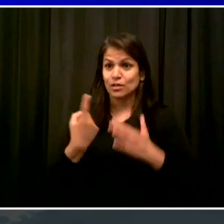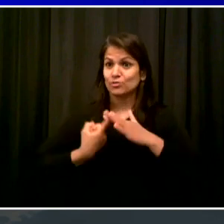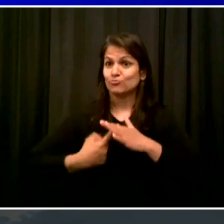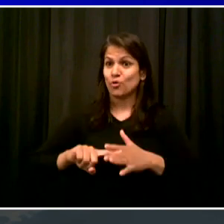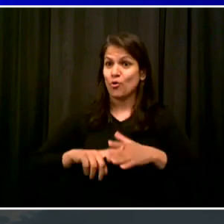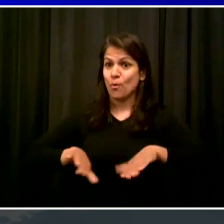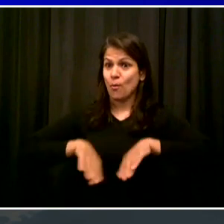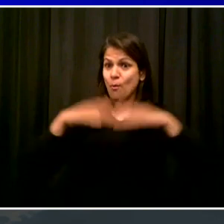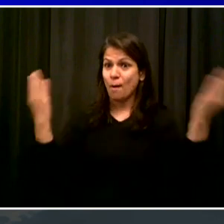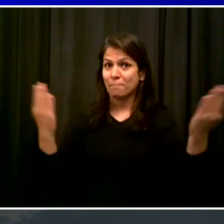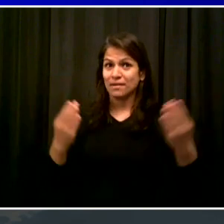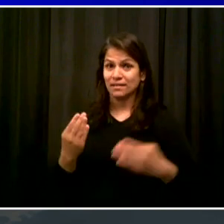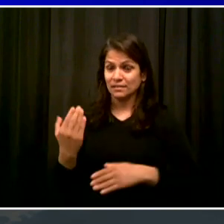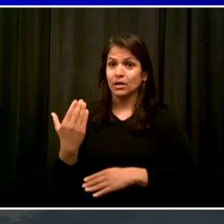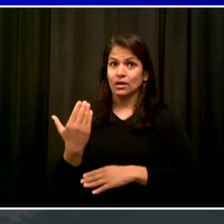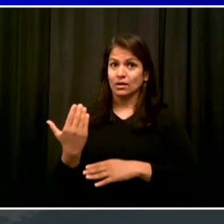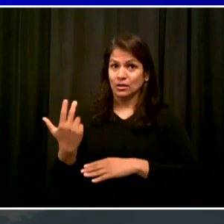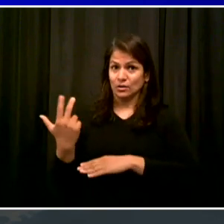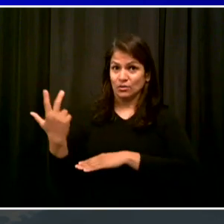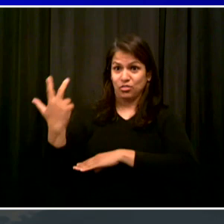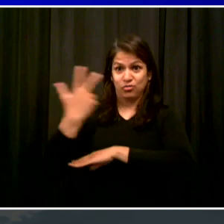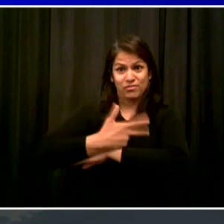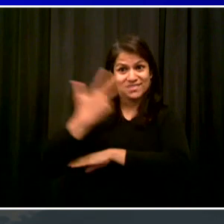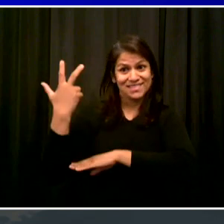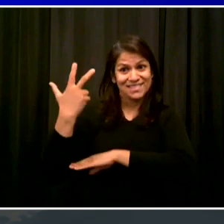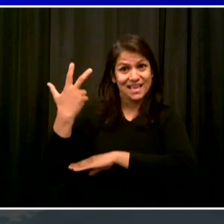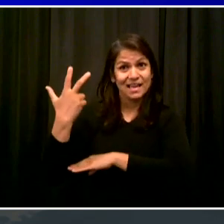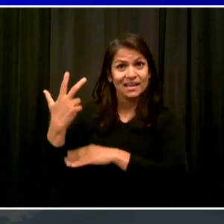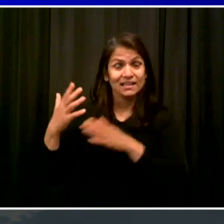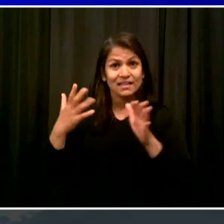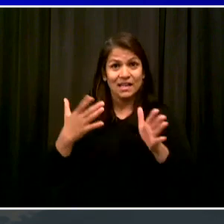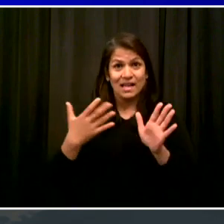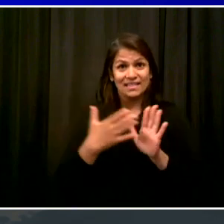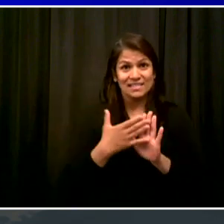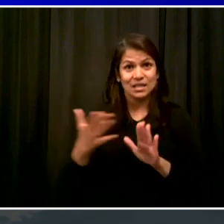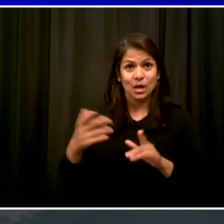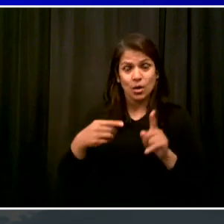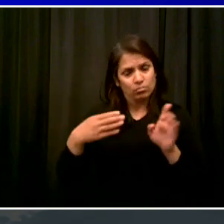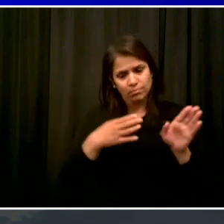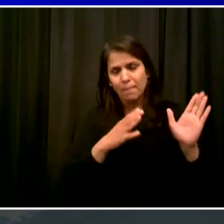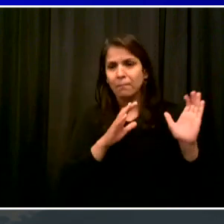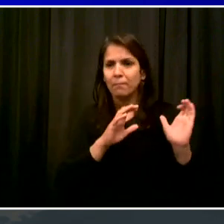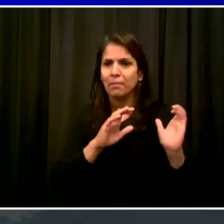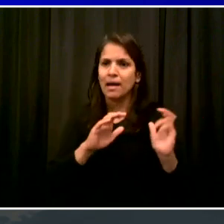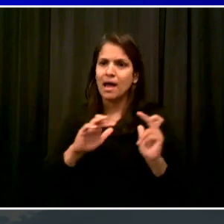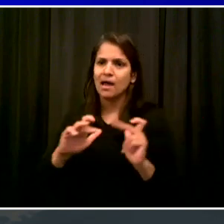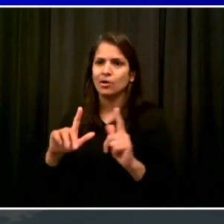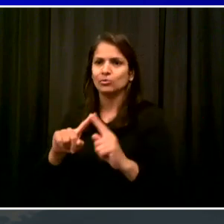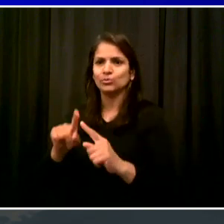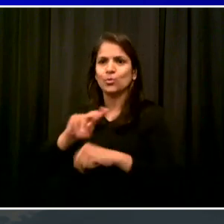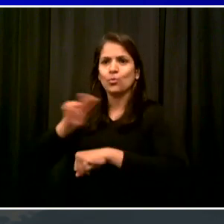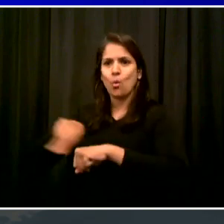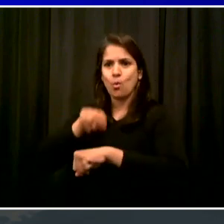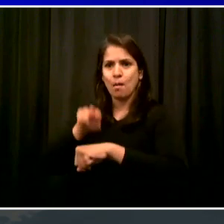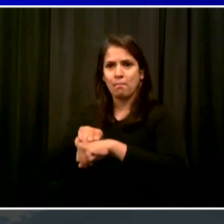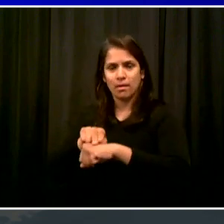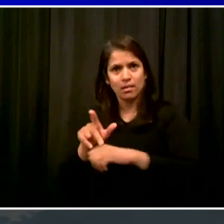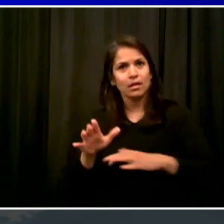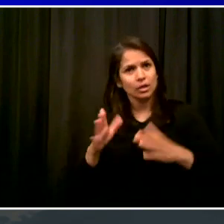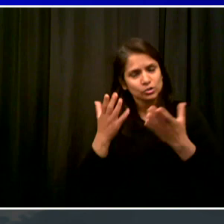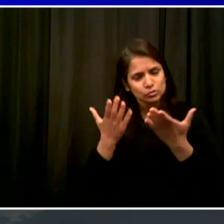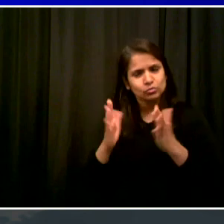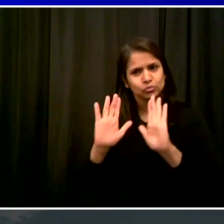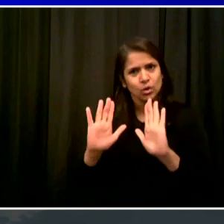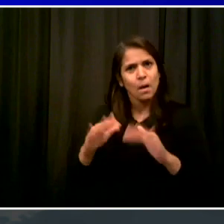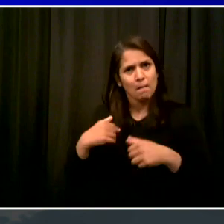to being strong again, to our economy being strong, to our people having what they need. 3 days from now,